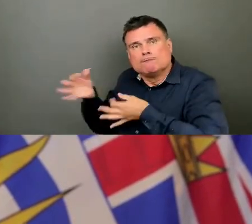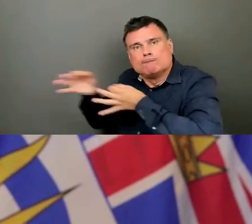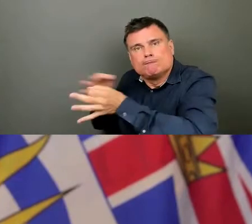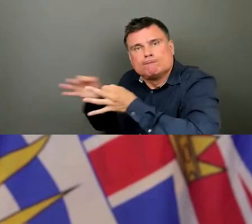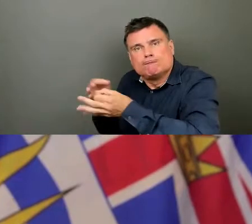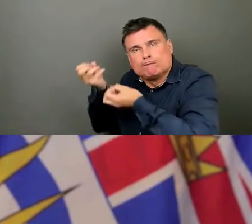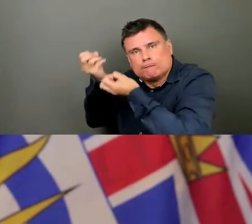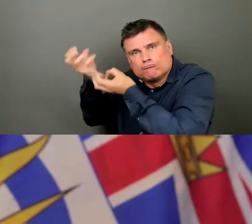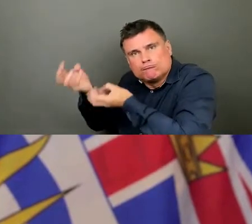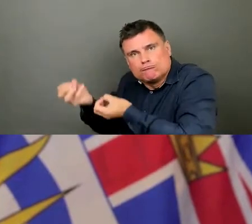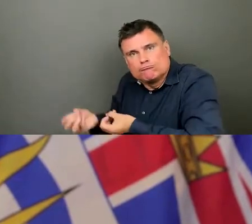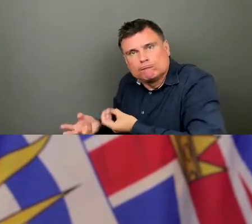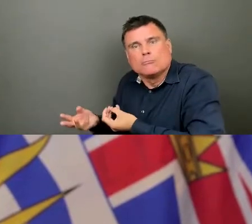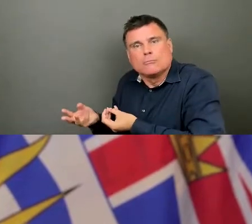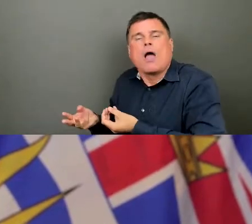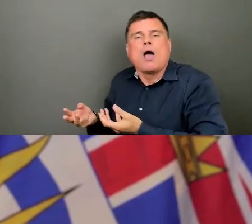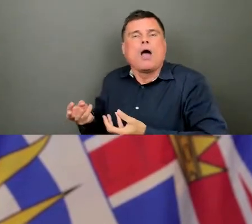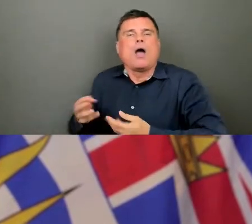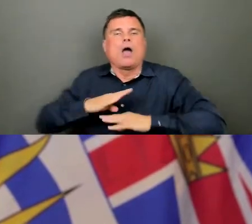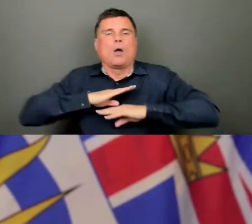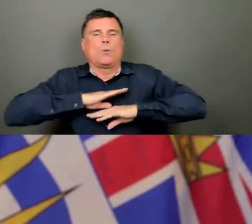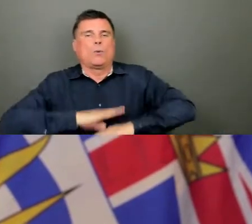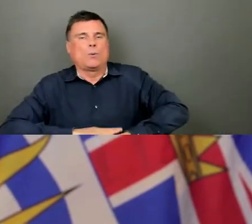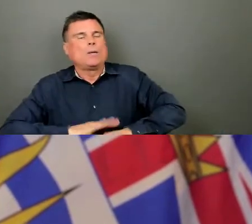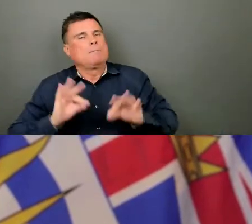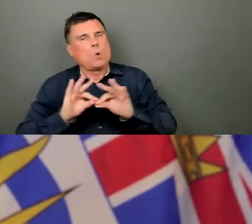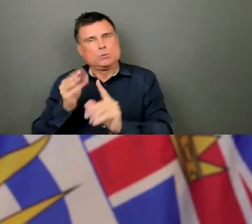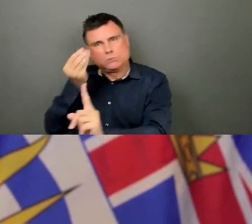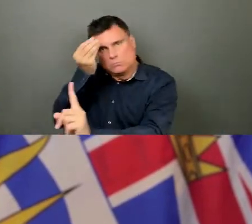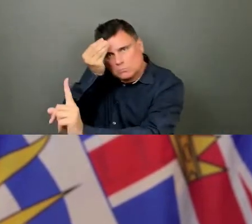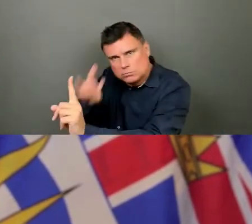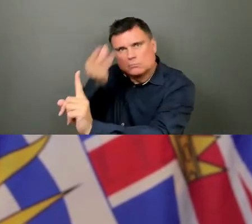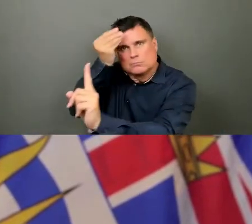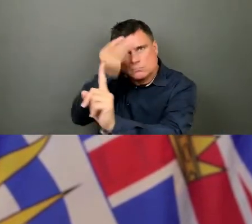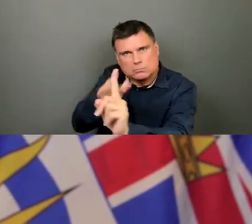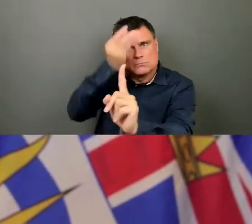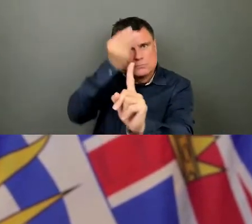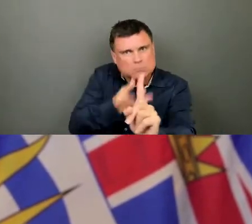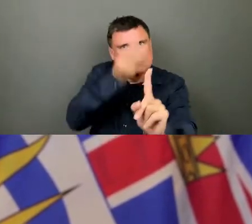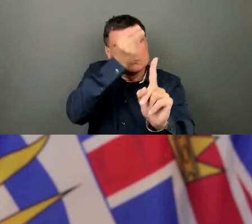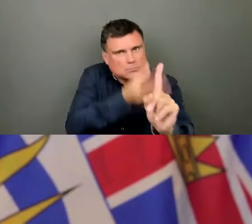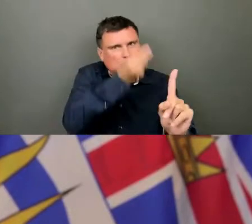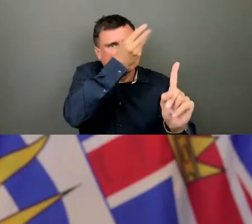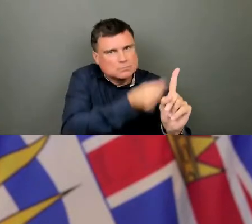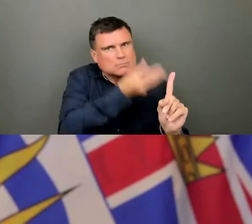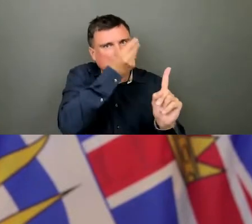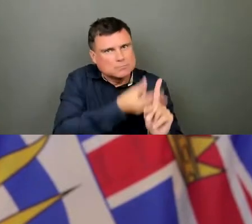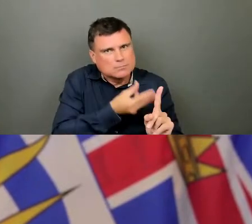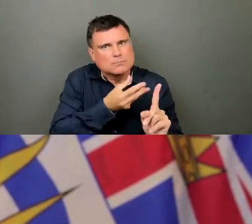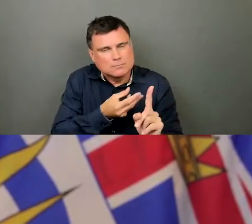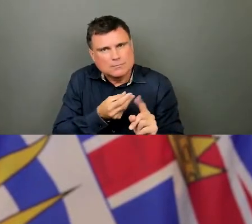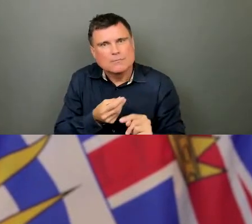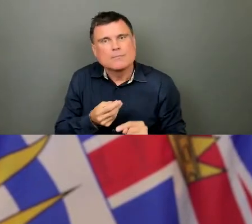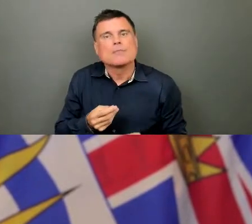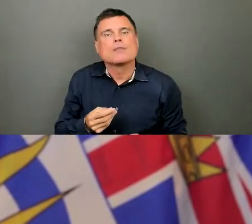are informed about what's happening in the school setting. And yes, every cluster or outbreak will be